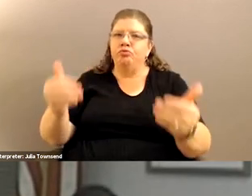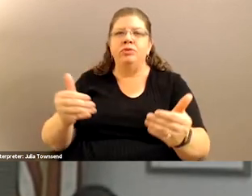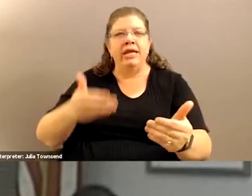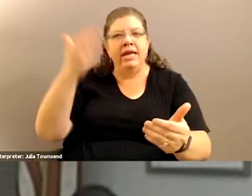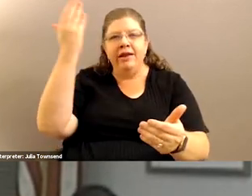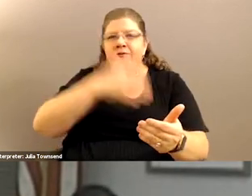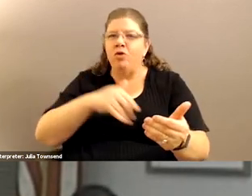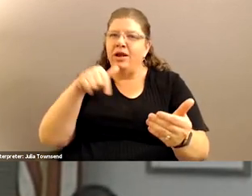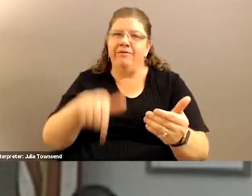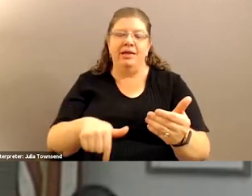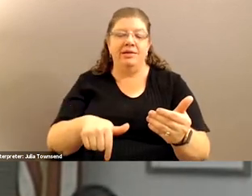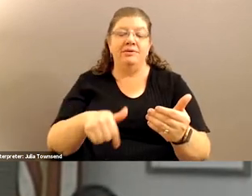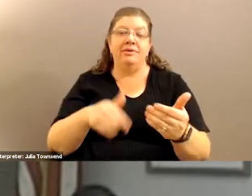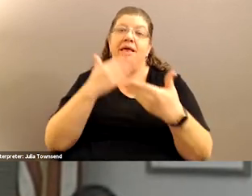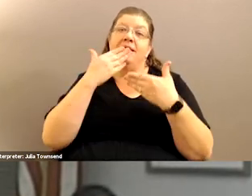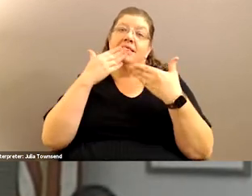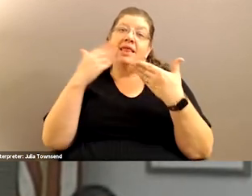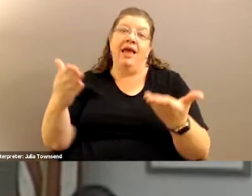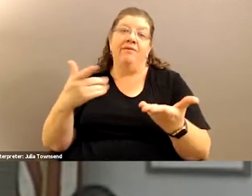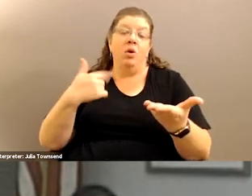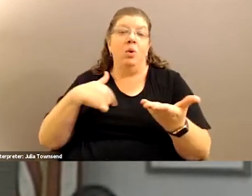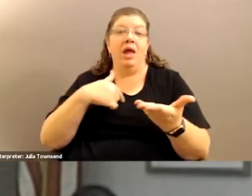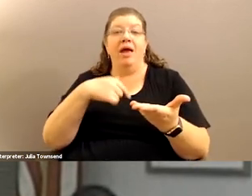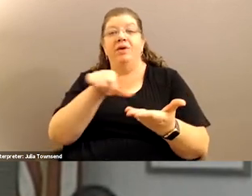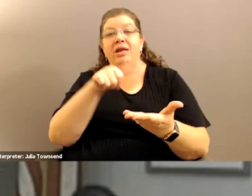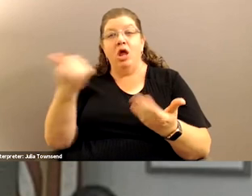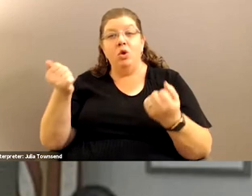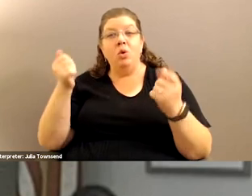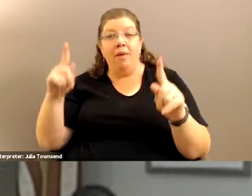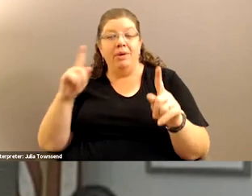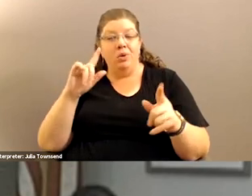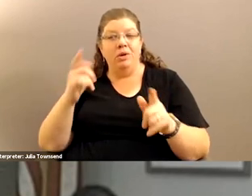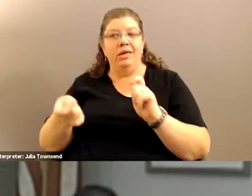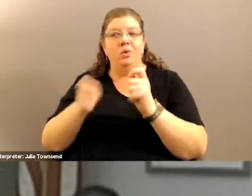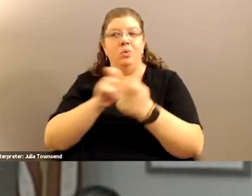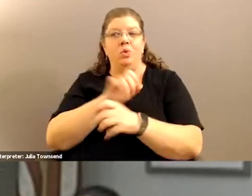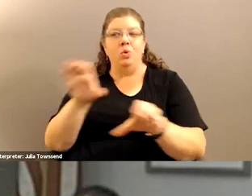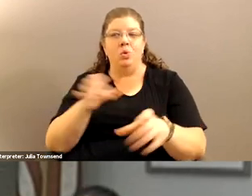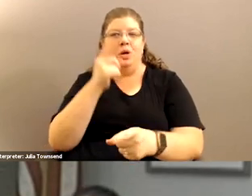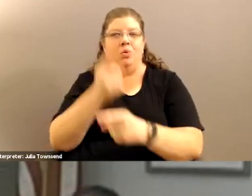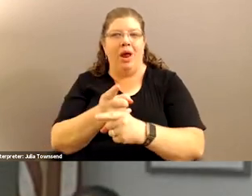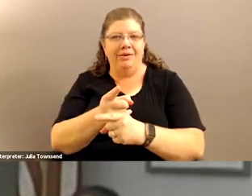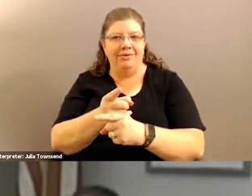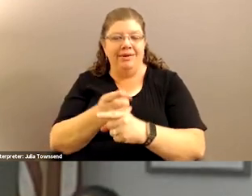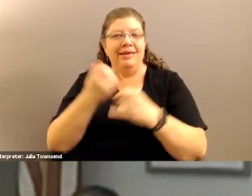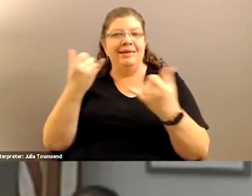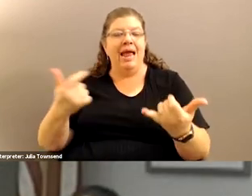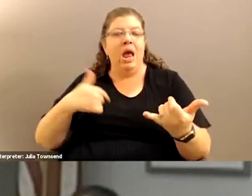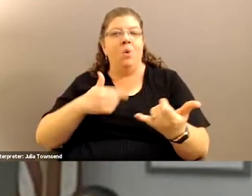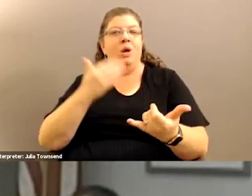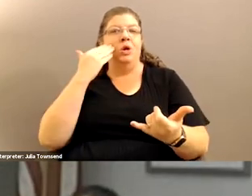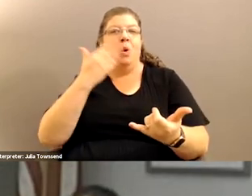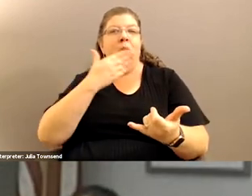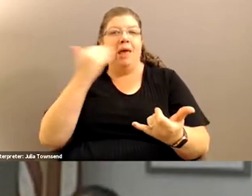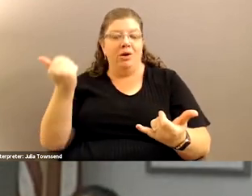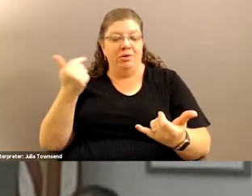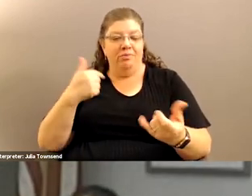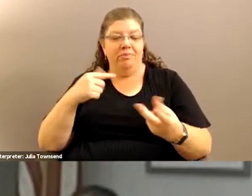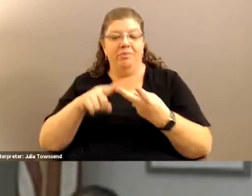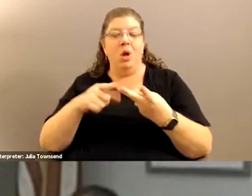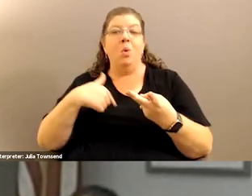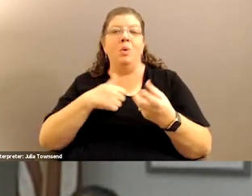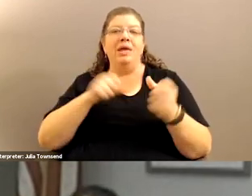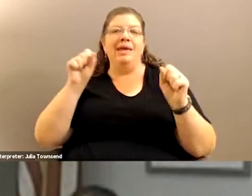thankfully that we have enough another opportunity to get it right because we now know better we can do better